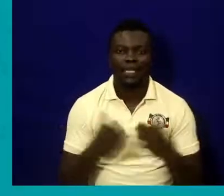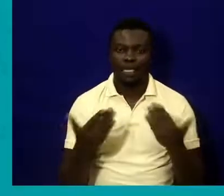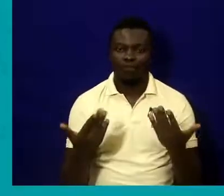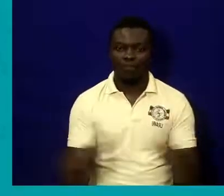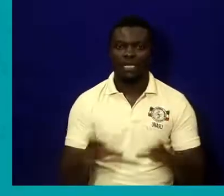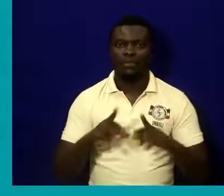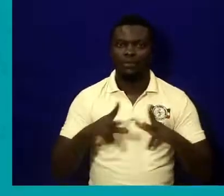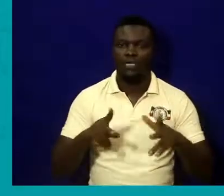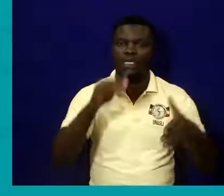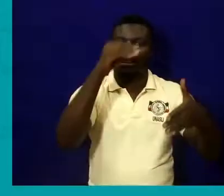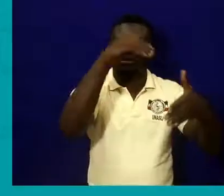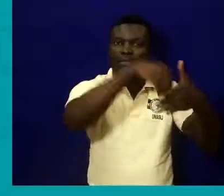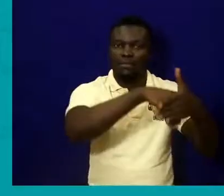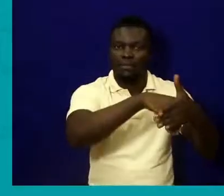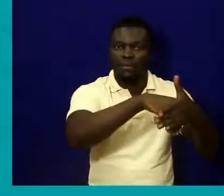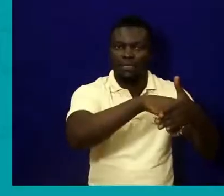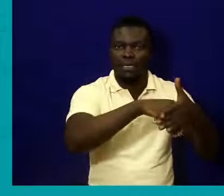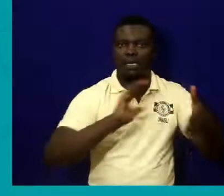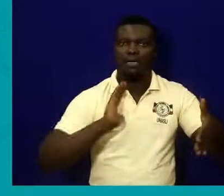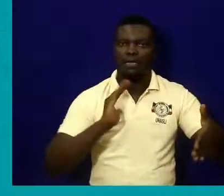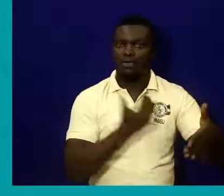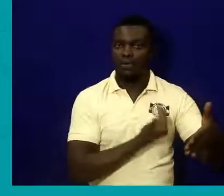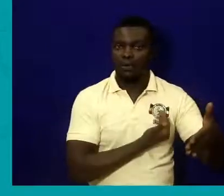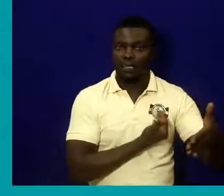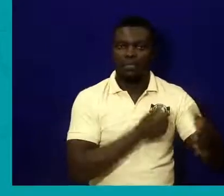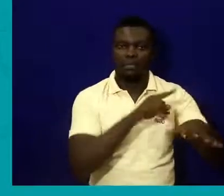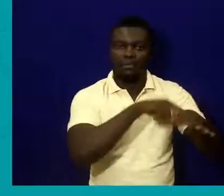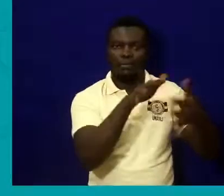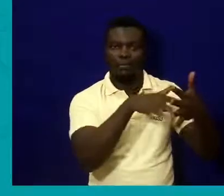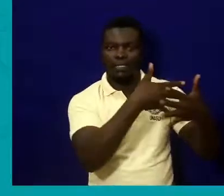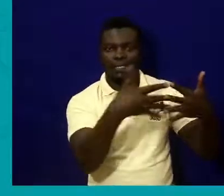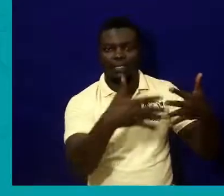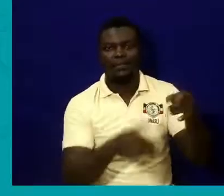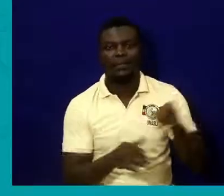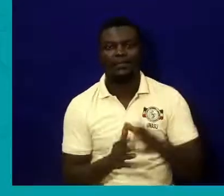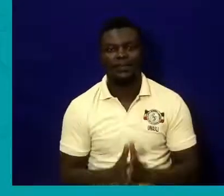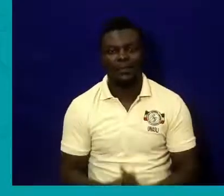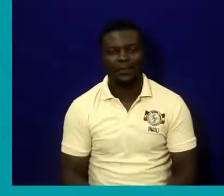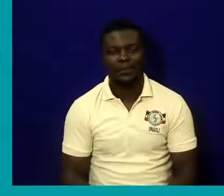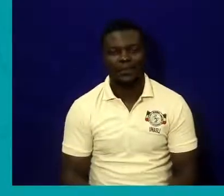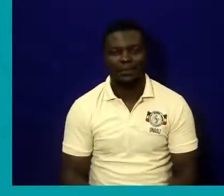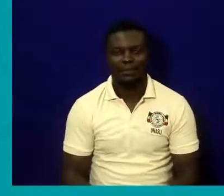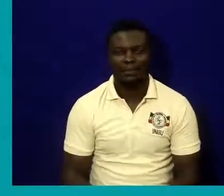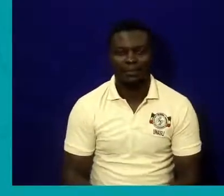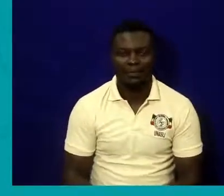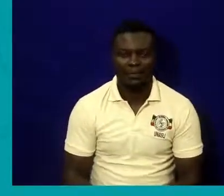So we have started filling our periodic table.